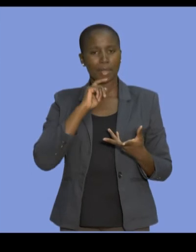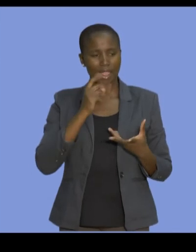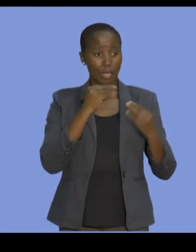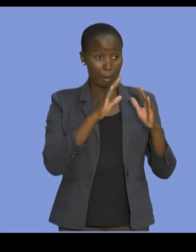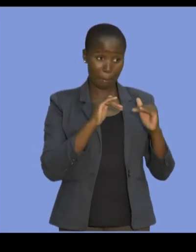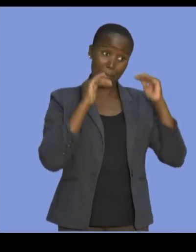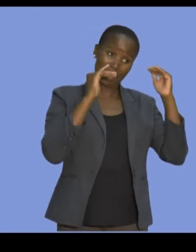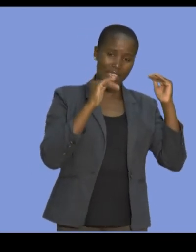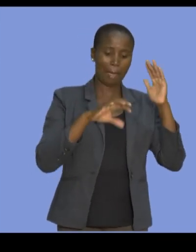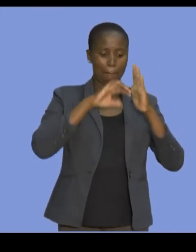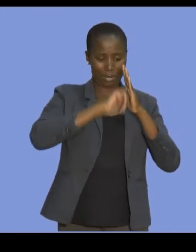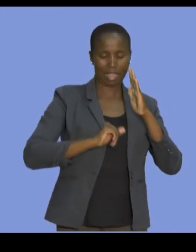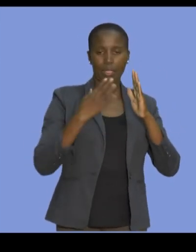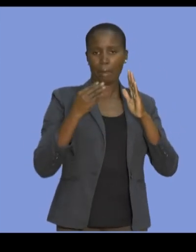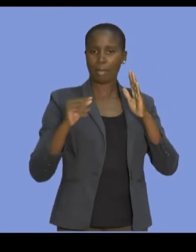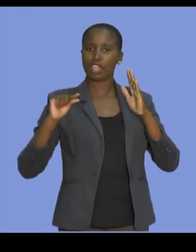What does it mean here?